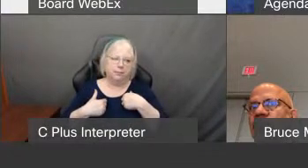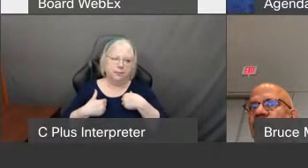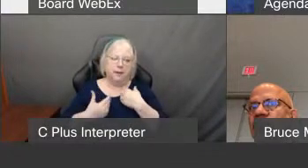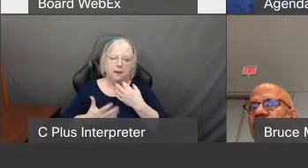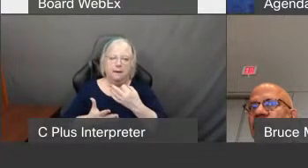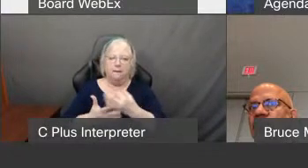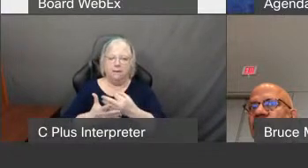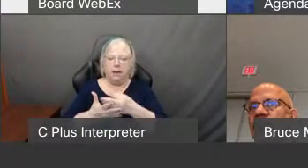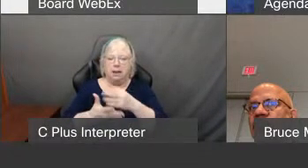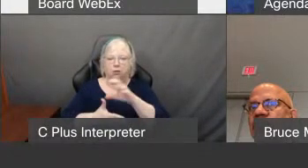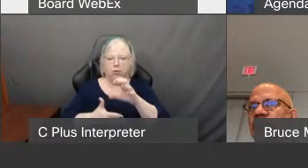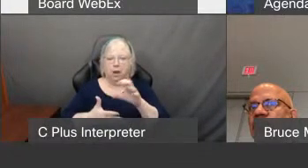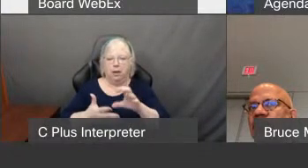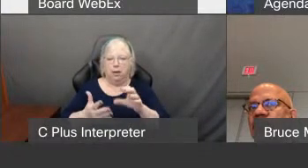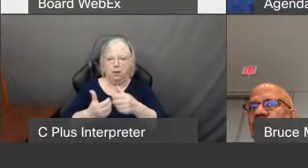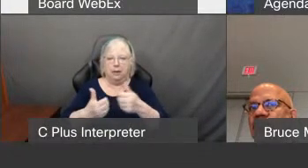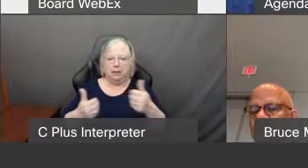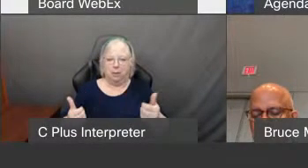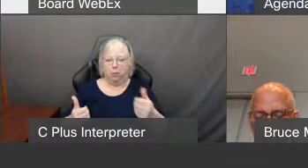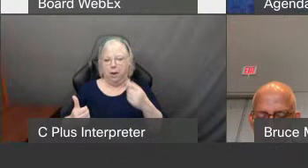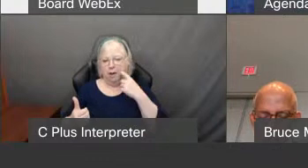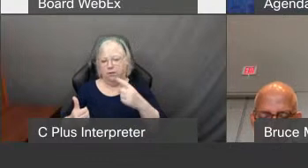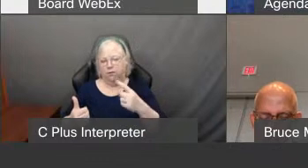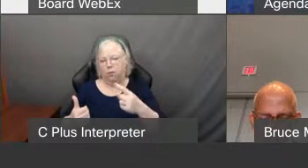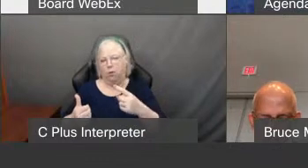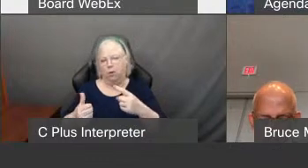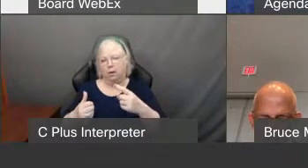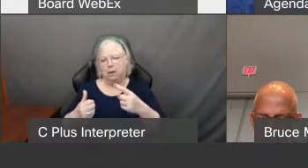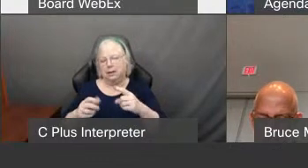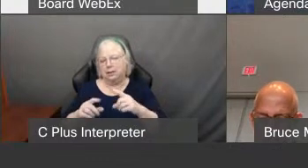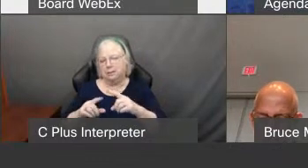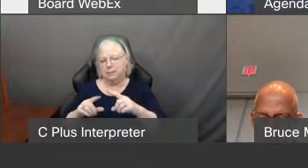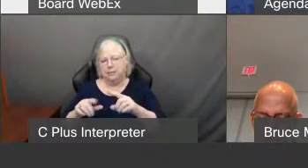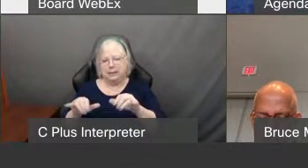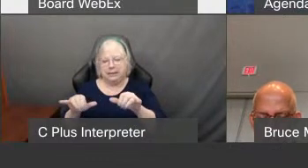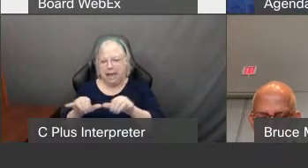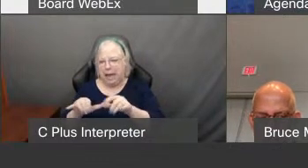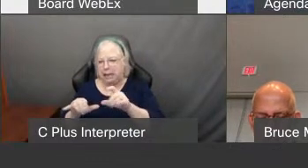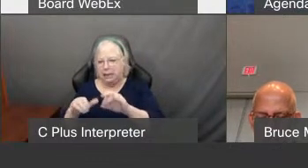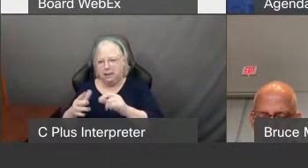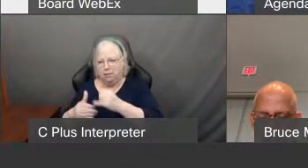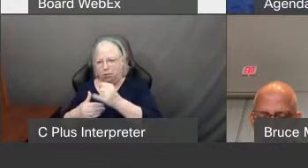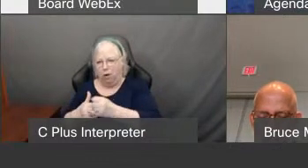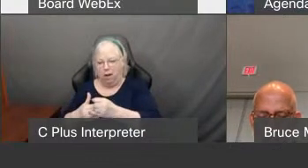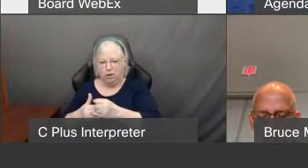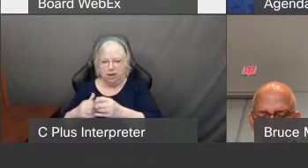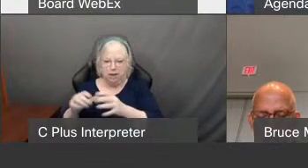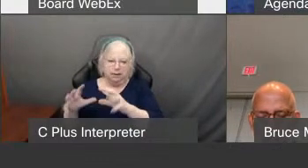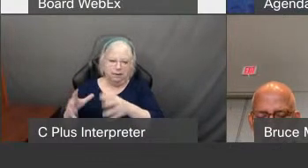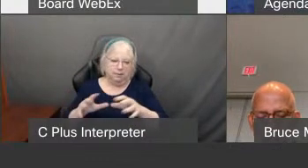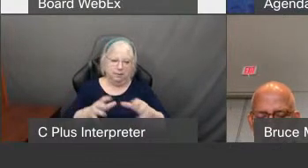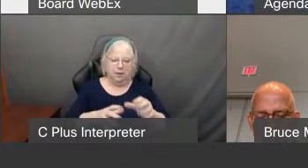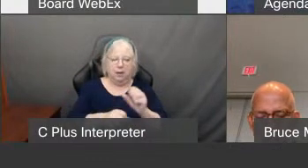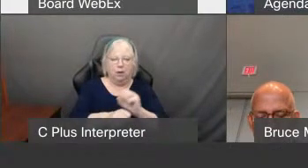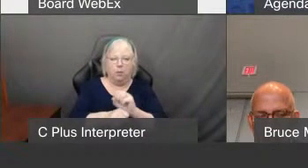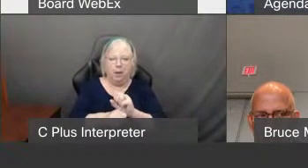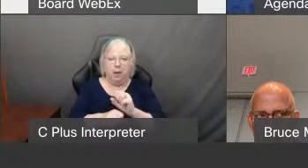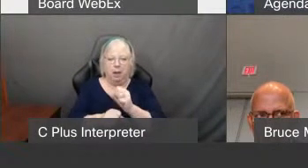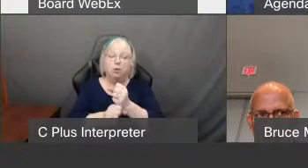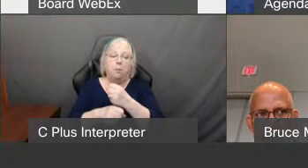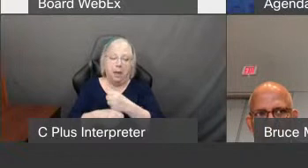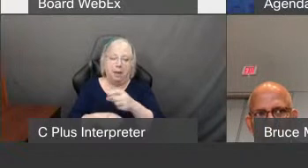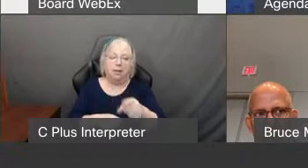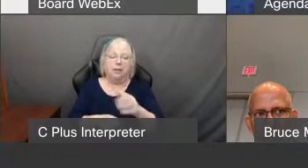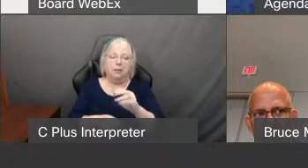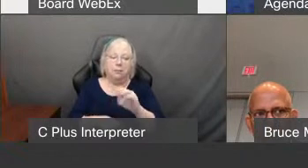funding criteria for certain classifications or sizes of projects in order to make this matrix work. Mm-hmm. You